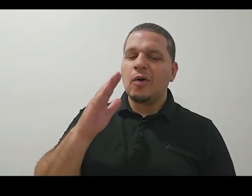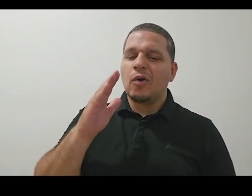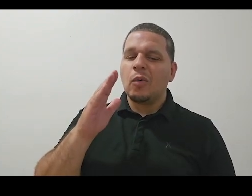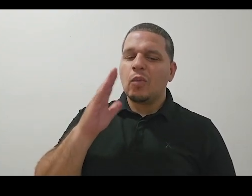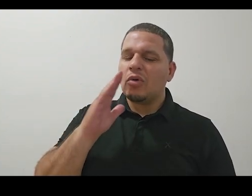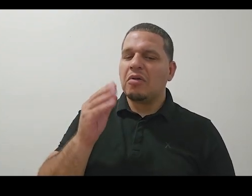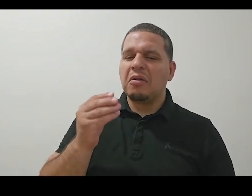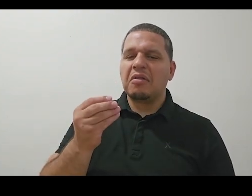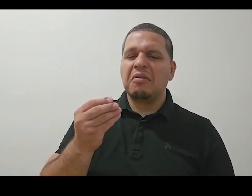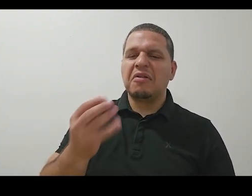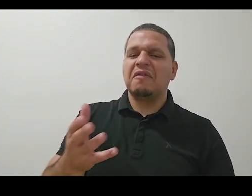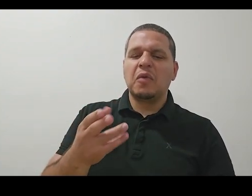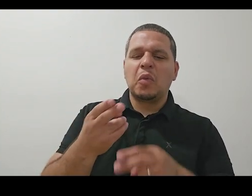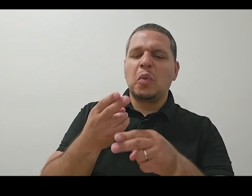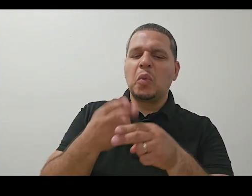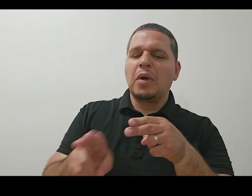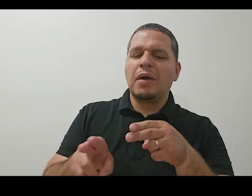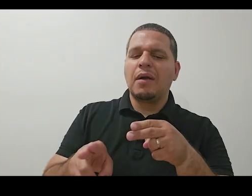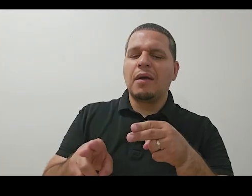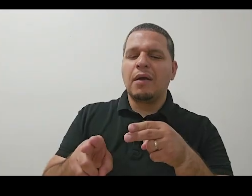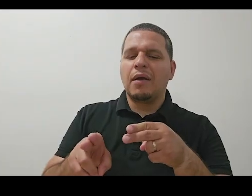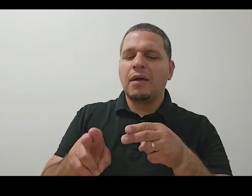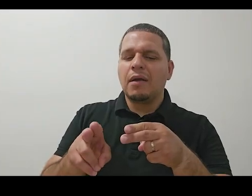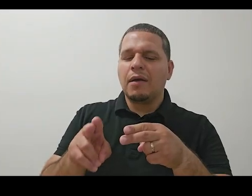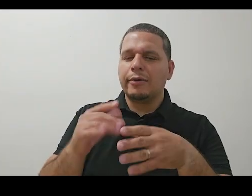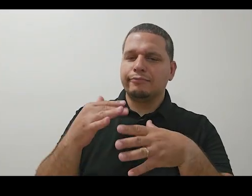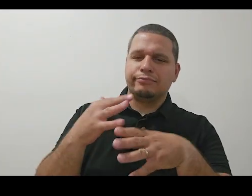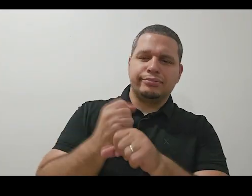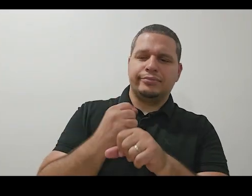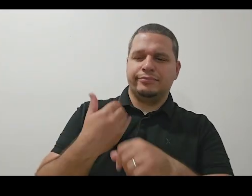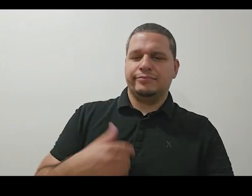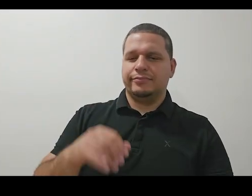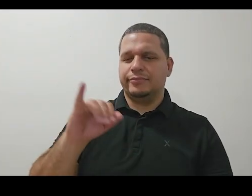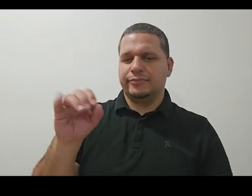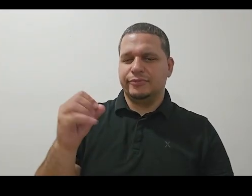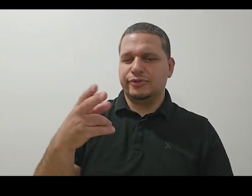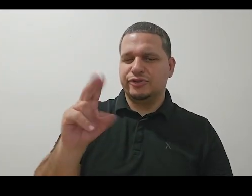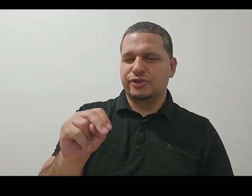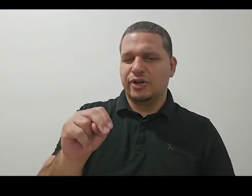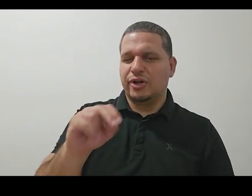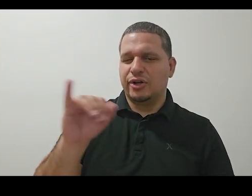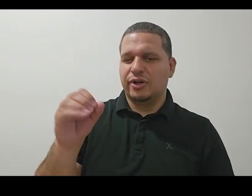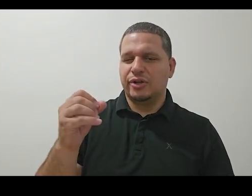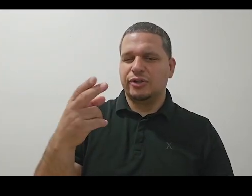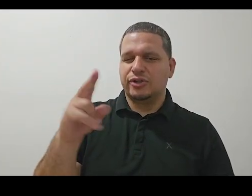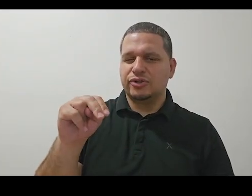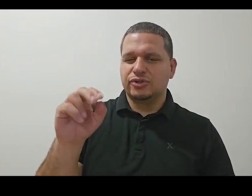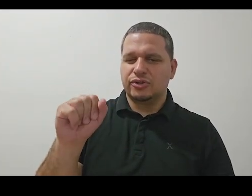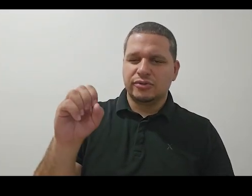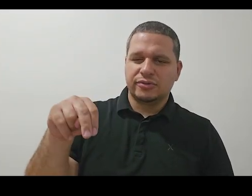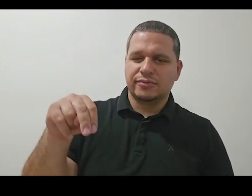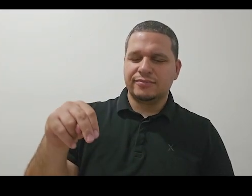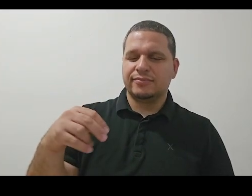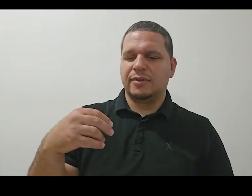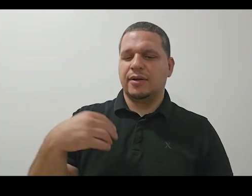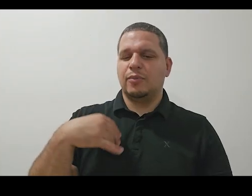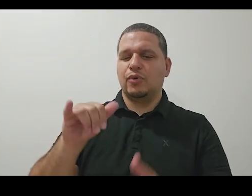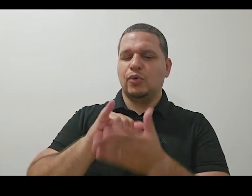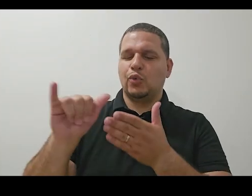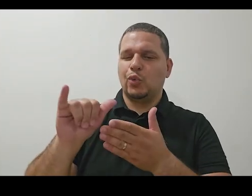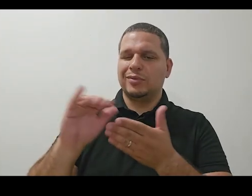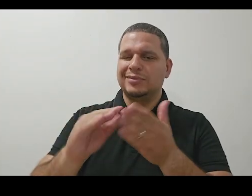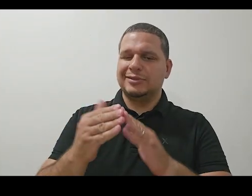you a quick summation of who I am. My name is John, as I said, John Johnson. I'm a New York City resident,